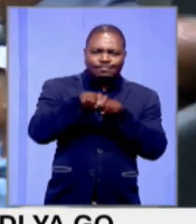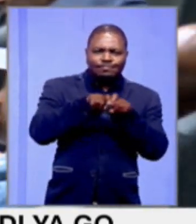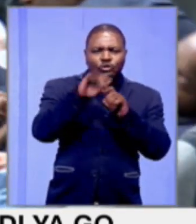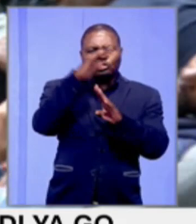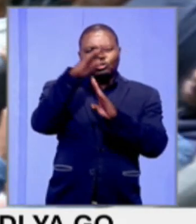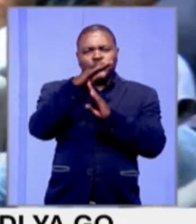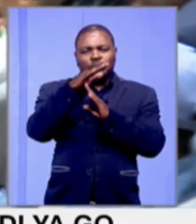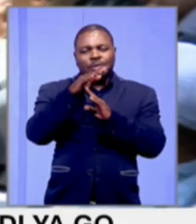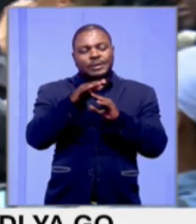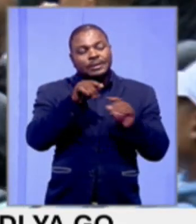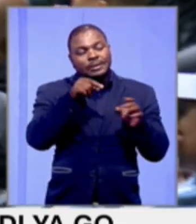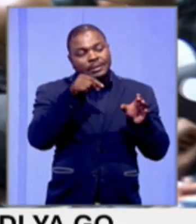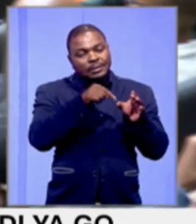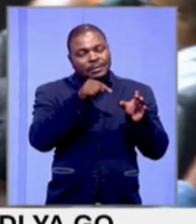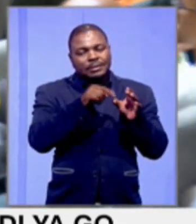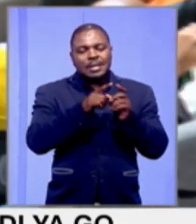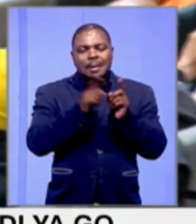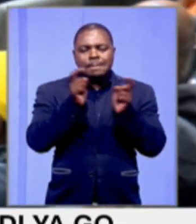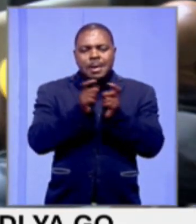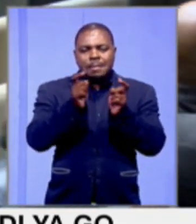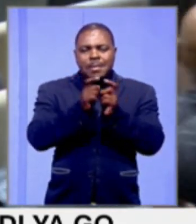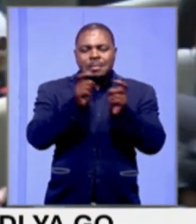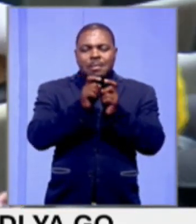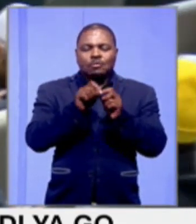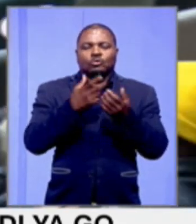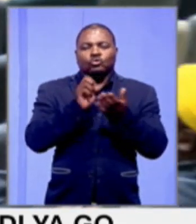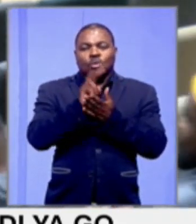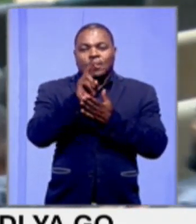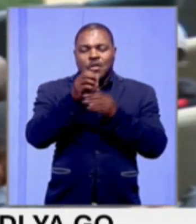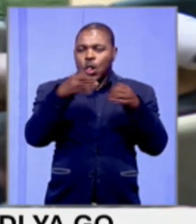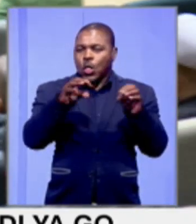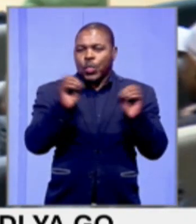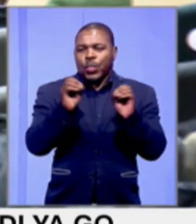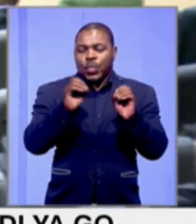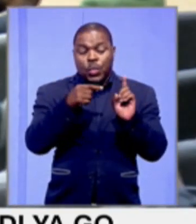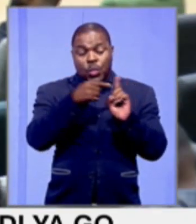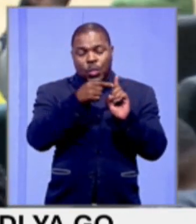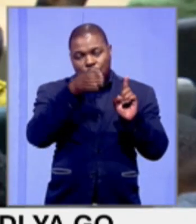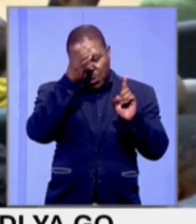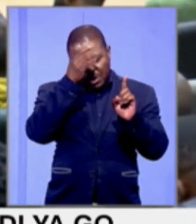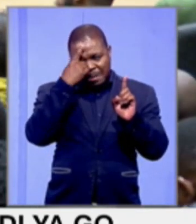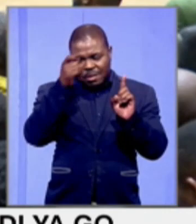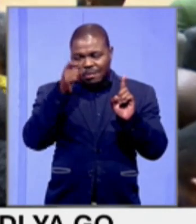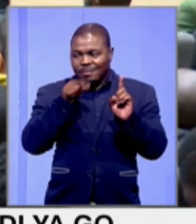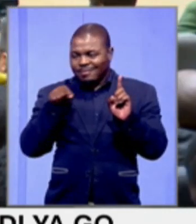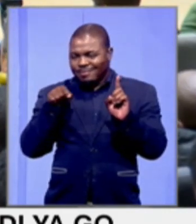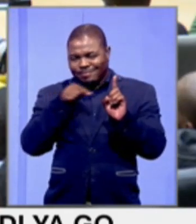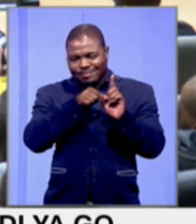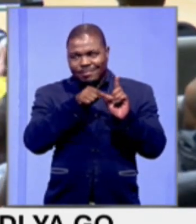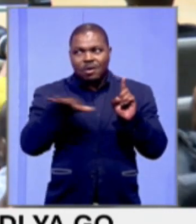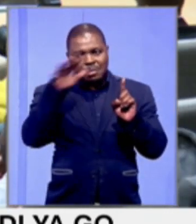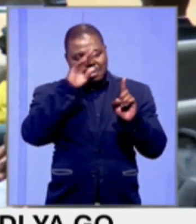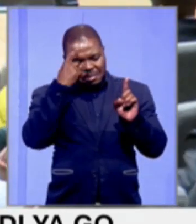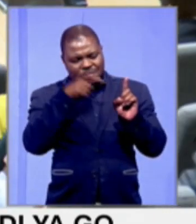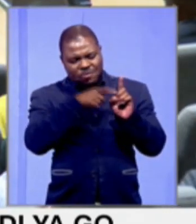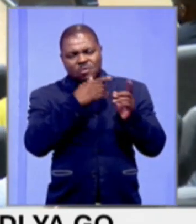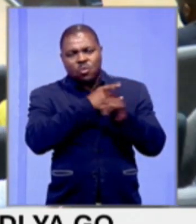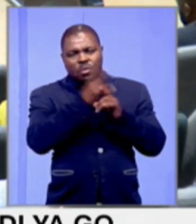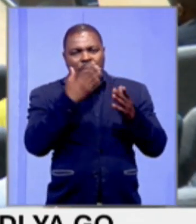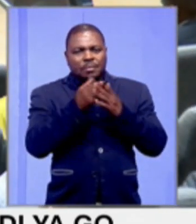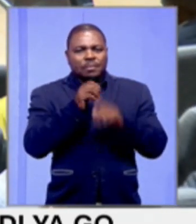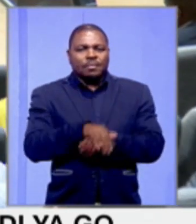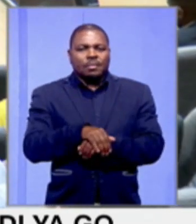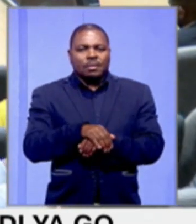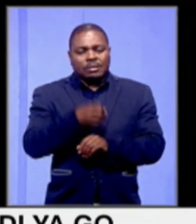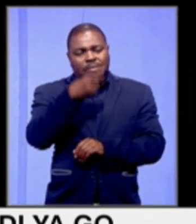e ralokile dibapadi tse le Sepedi ntle le go fenywa. Roviero o dumela gore ke bommamoratwa. We two trophies, second spot,